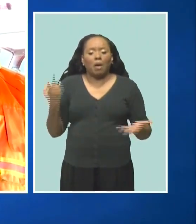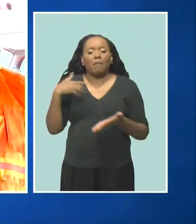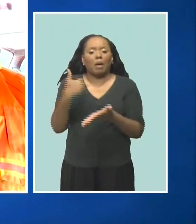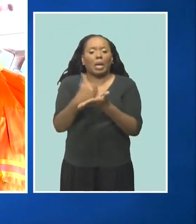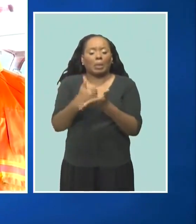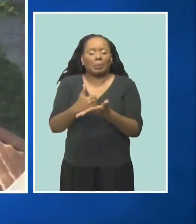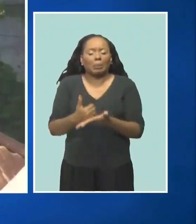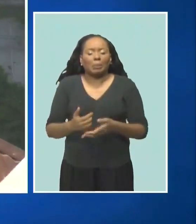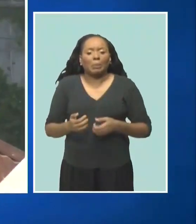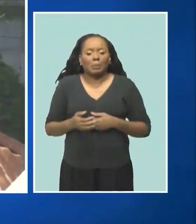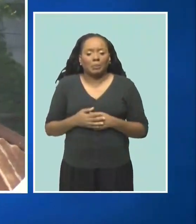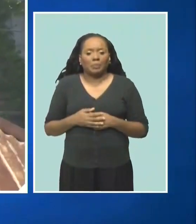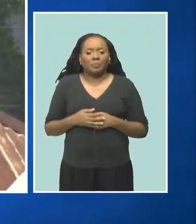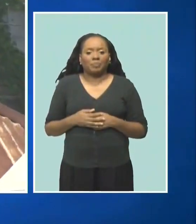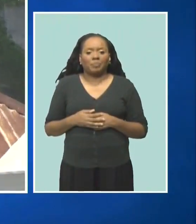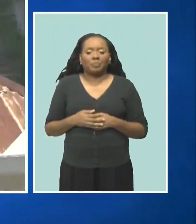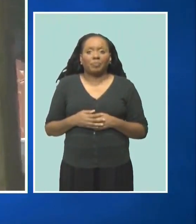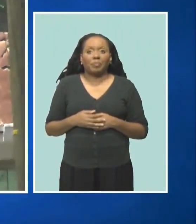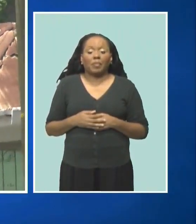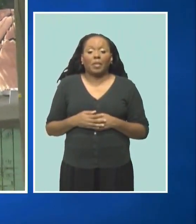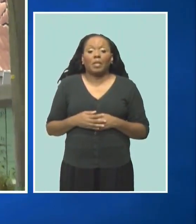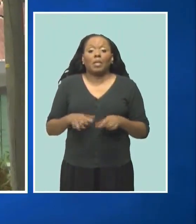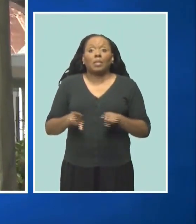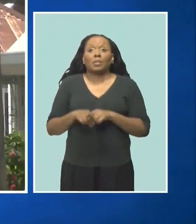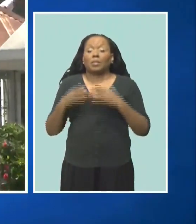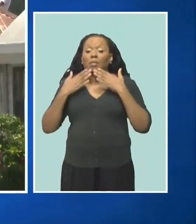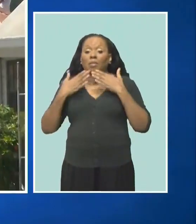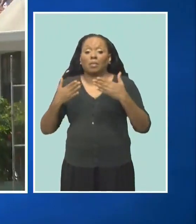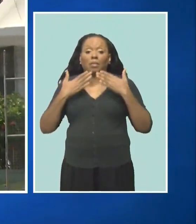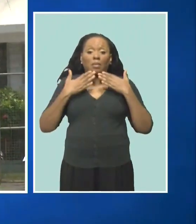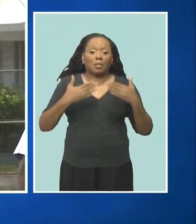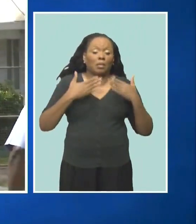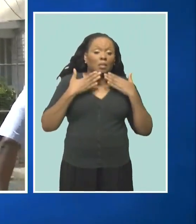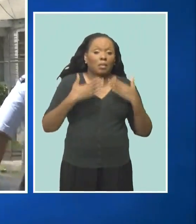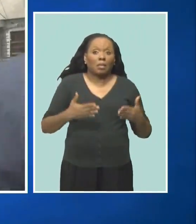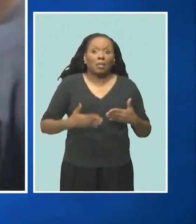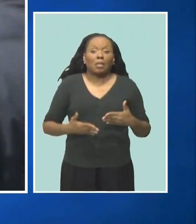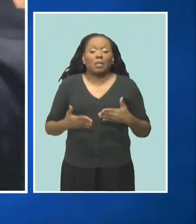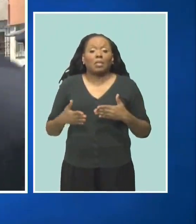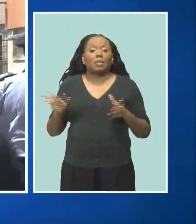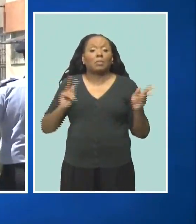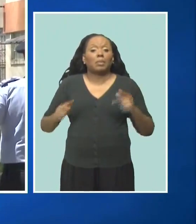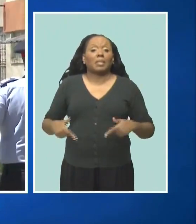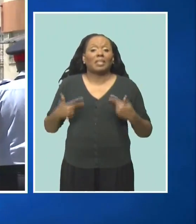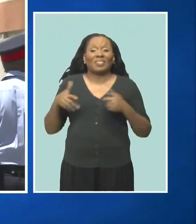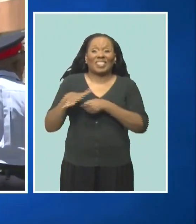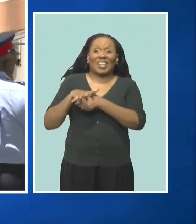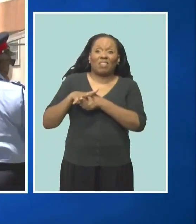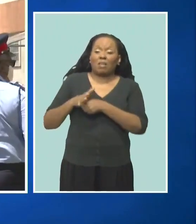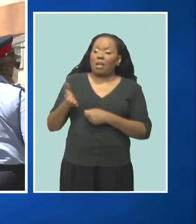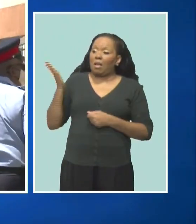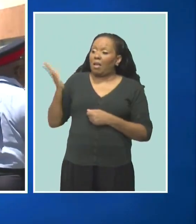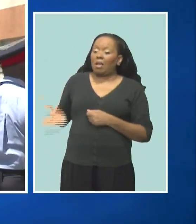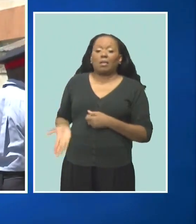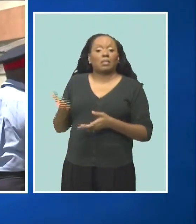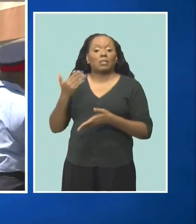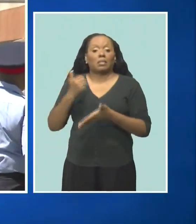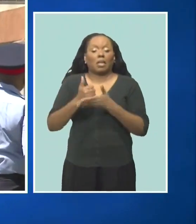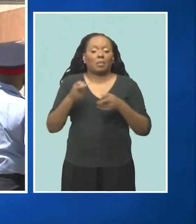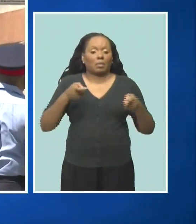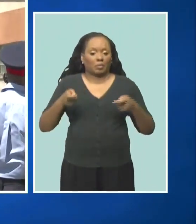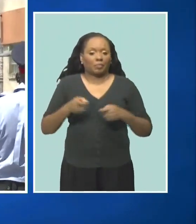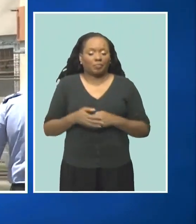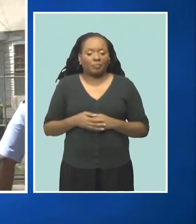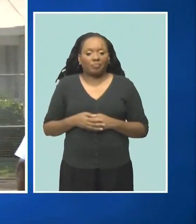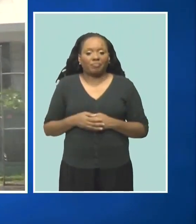the officers. The fire chief also thanked the nearby Reed Street residents for their assistance in helping them contain the blaze. We had